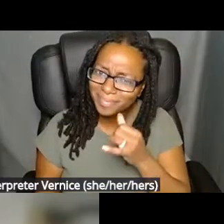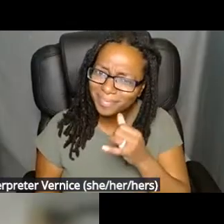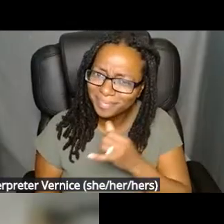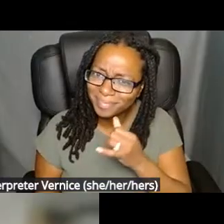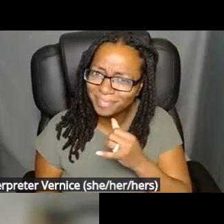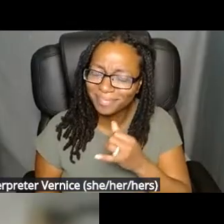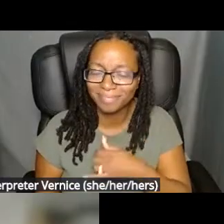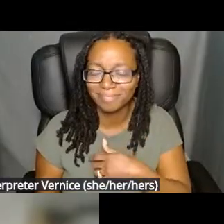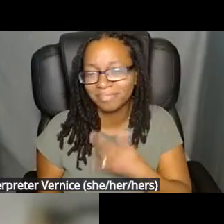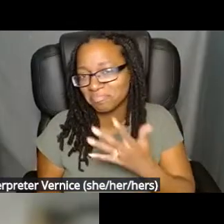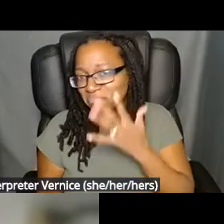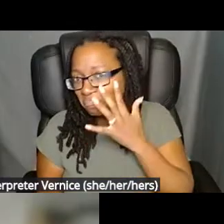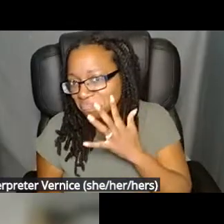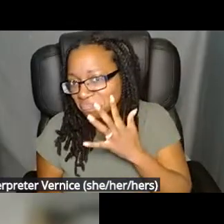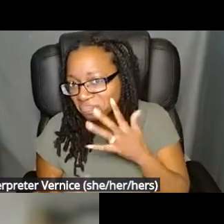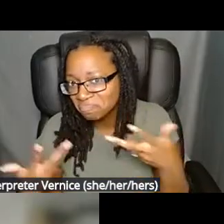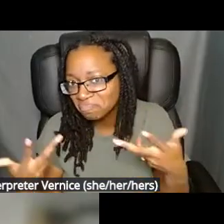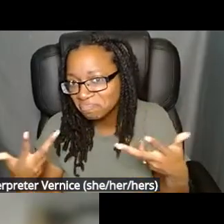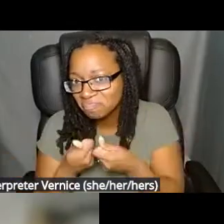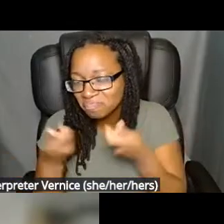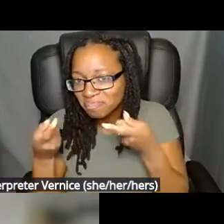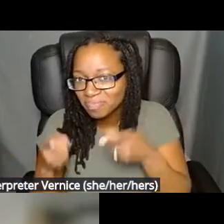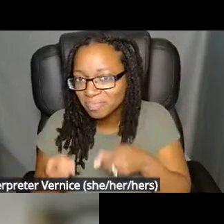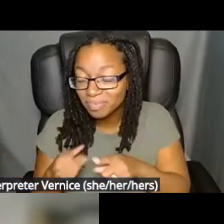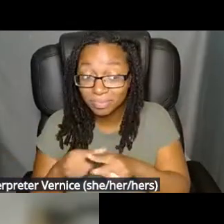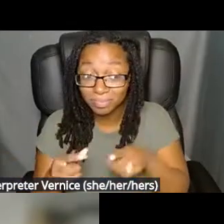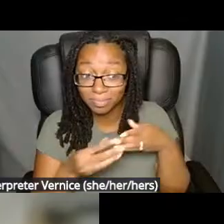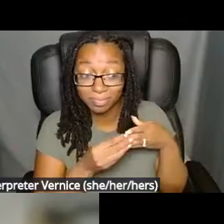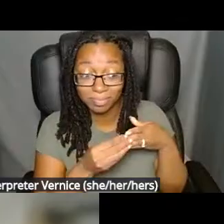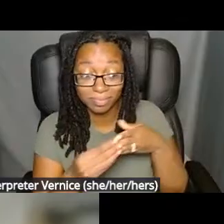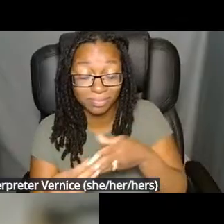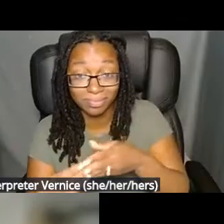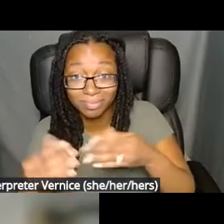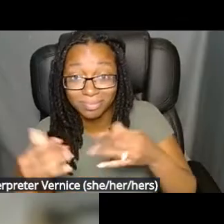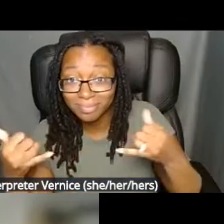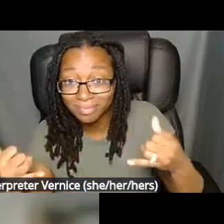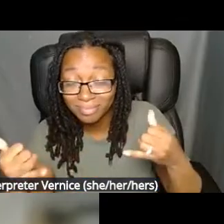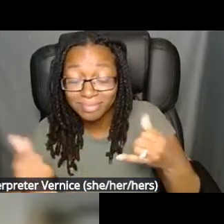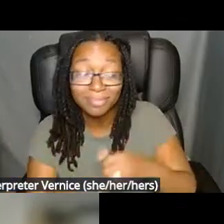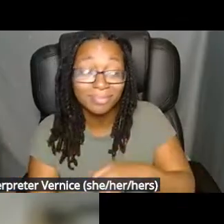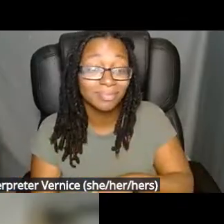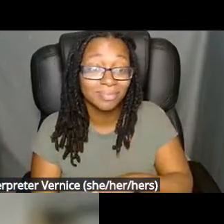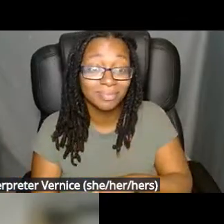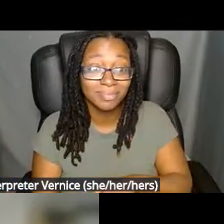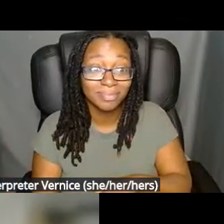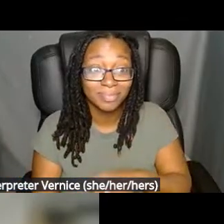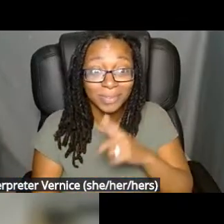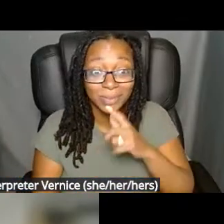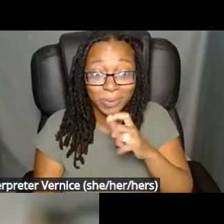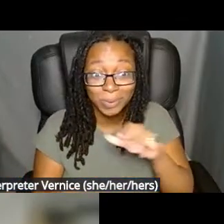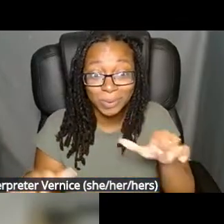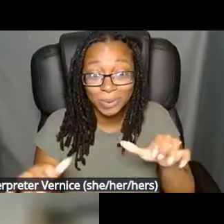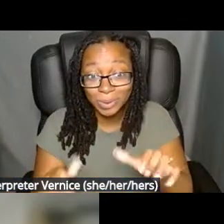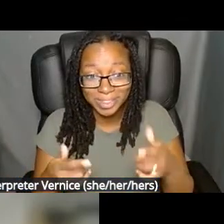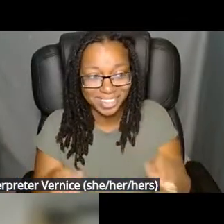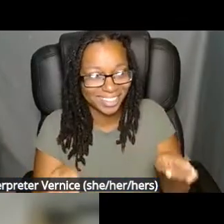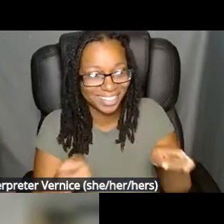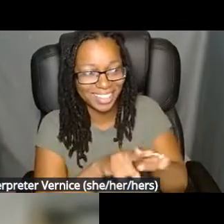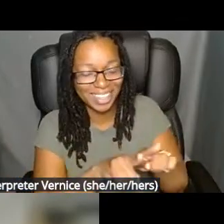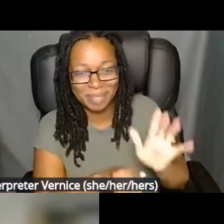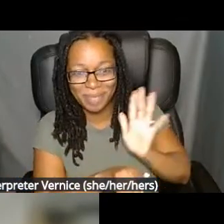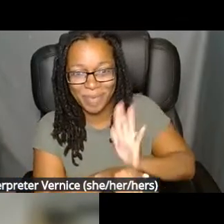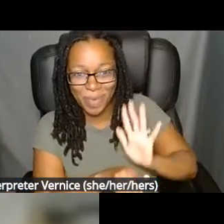accident, but it, I guess, led you to where you are now and led you to being the person who's kind of like doing what they're doing as well.